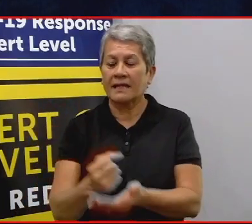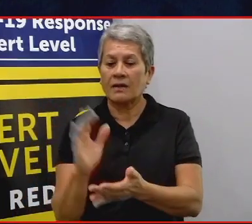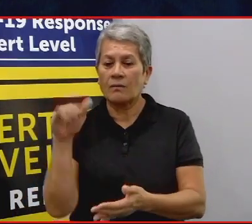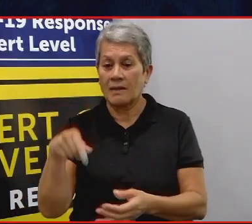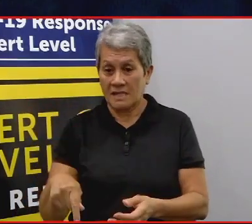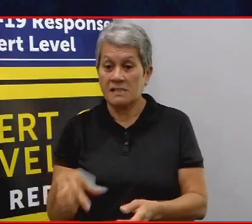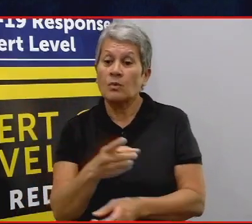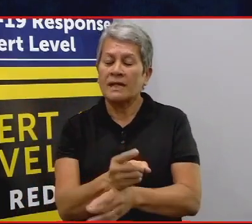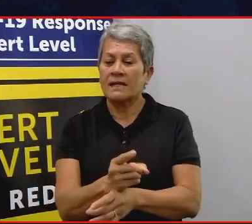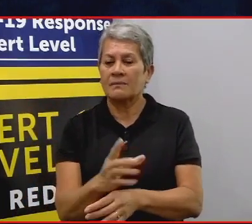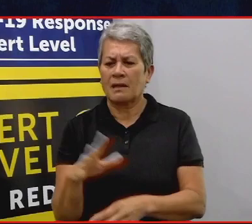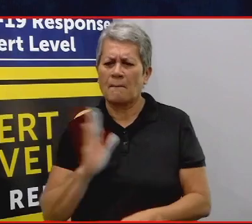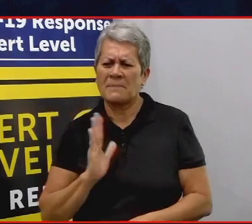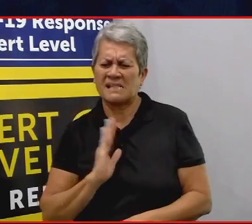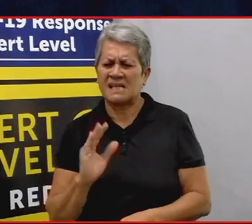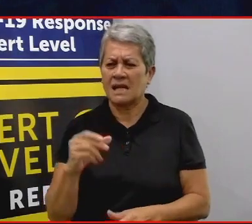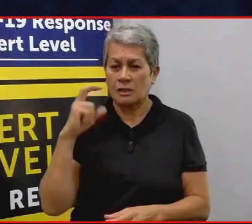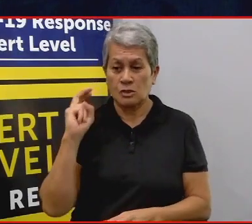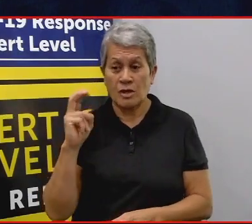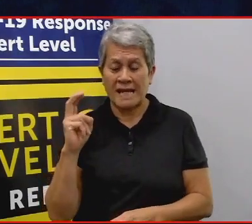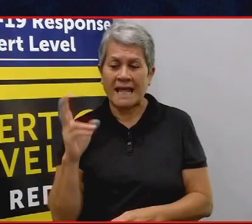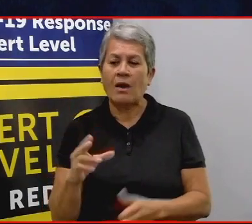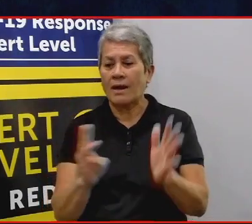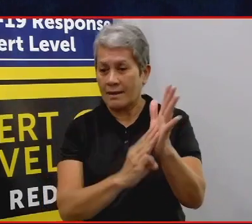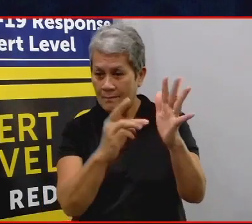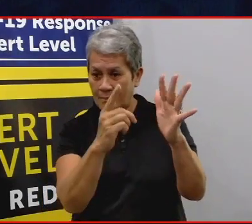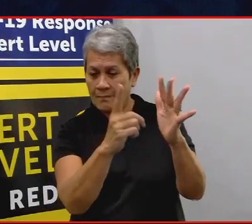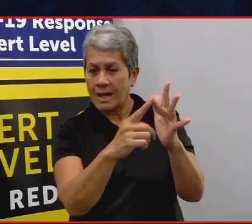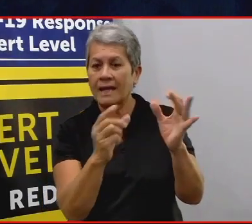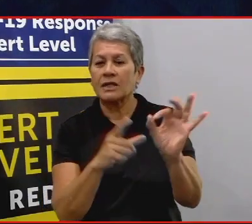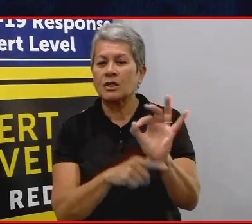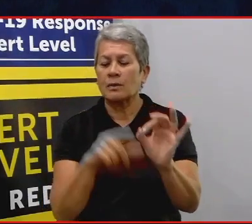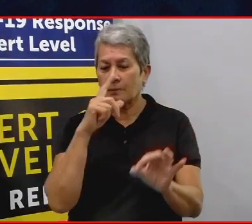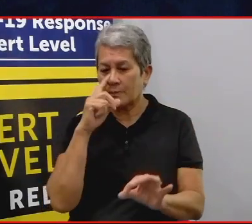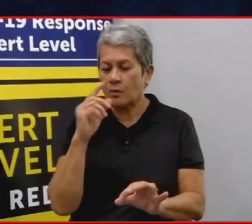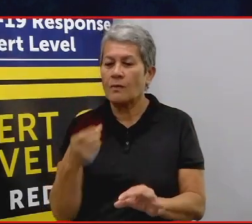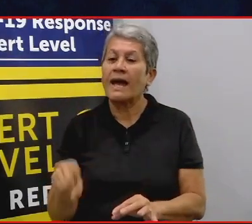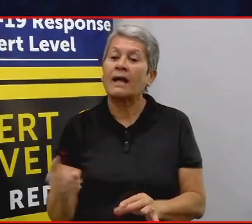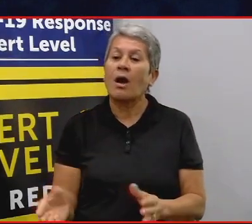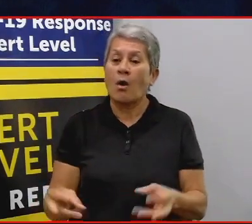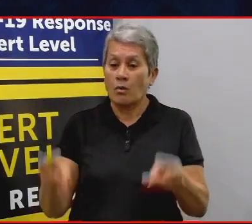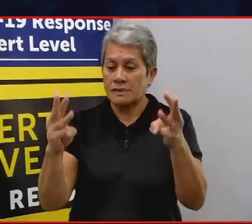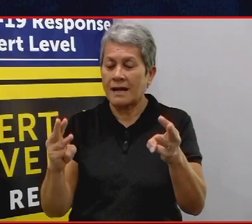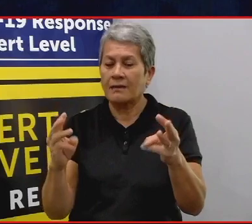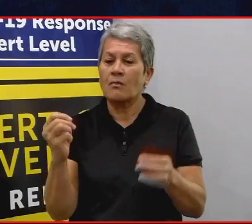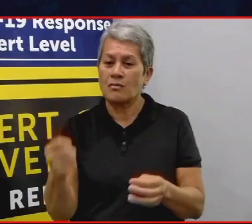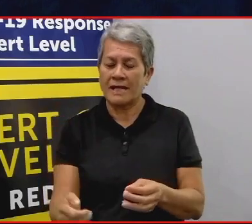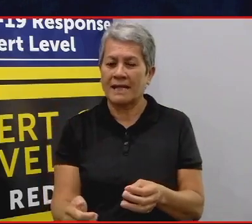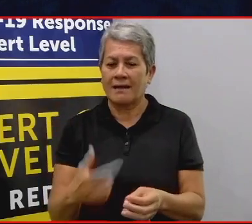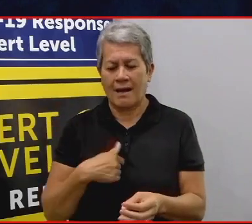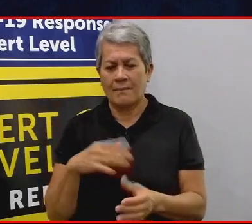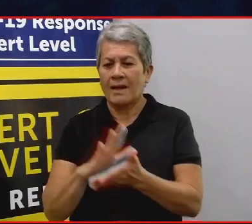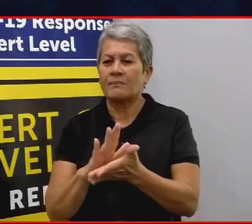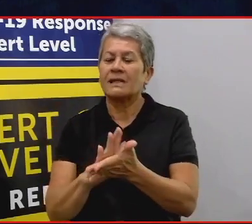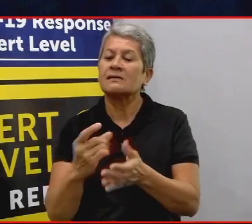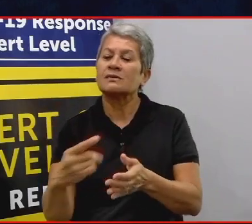very busy training our MIQ workers and getting the Edgewater Resort ready. I'm pleased to report that